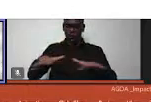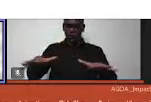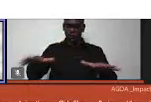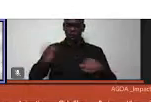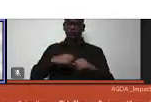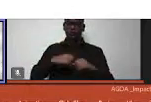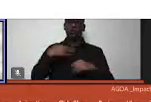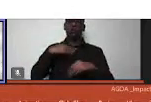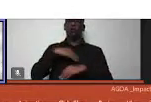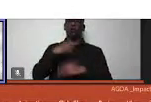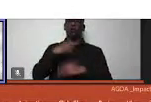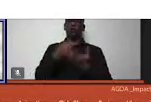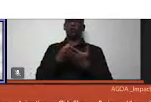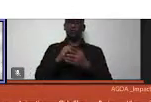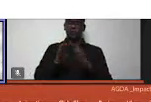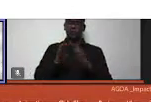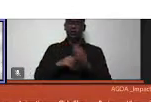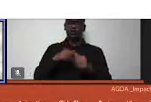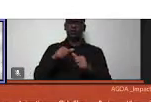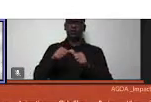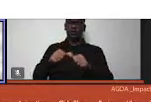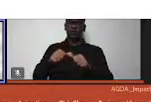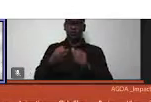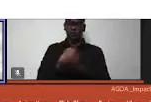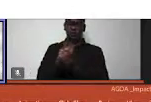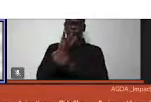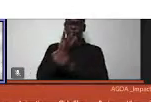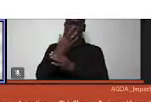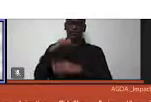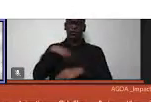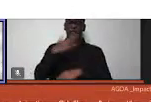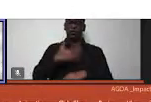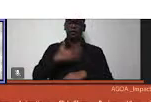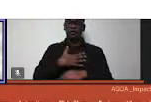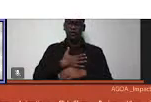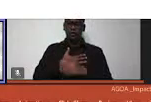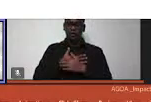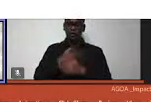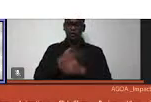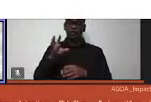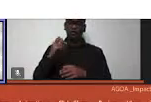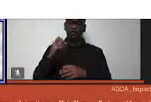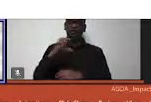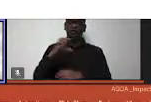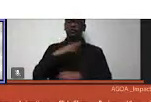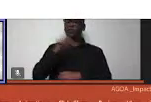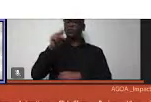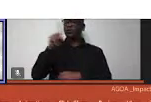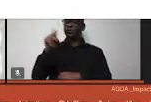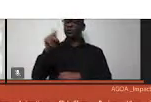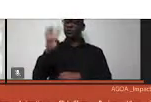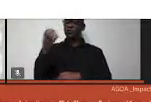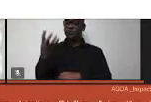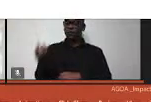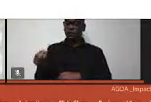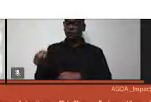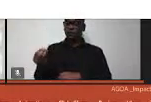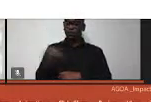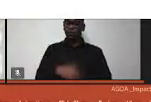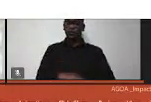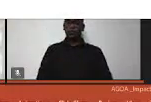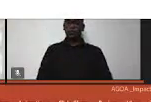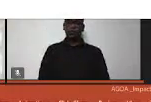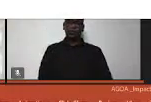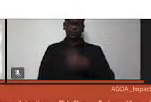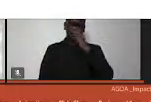to grow. So with that, members, I would like to open up for any questions that you might have.